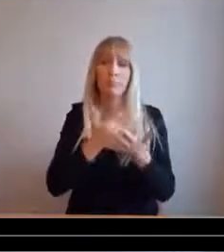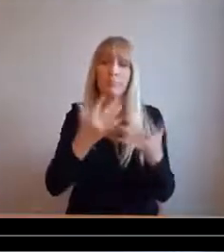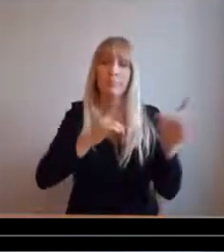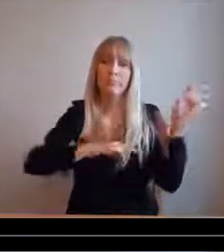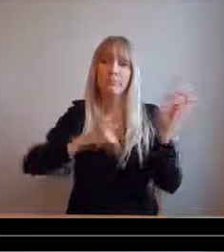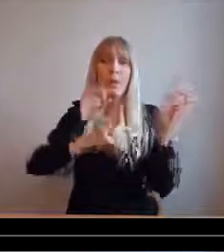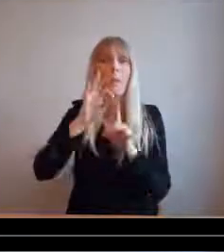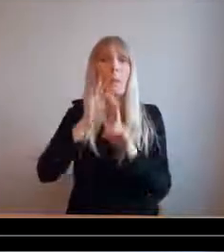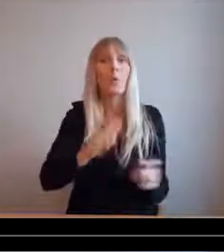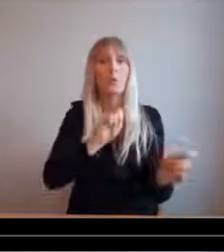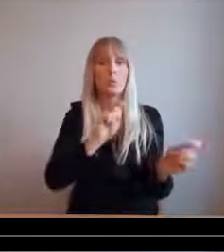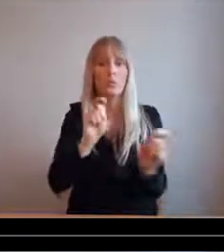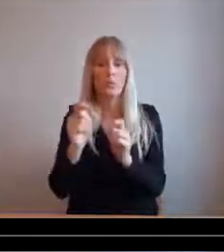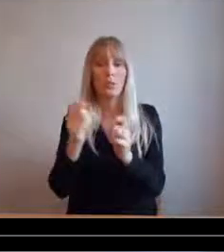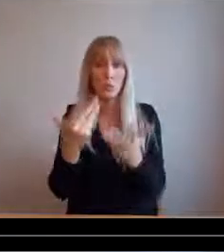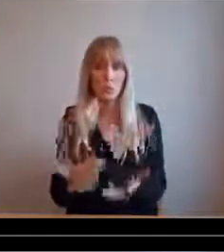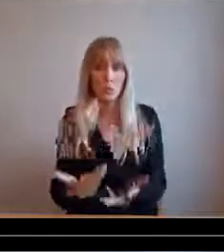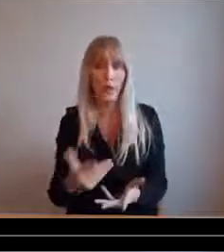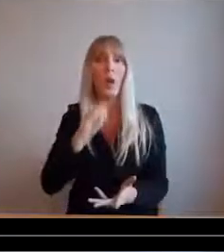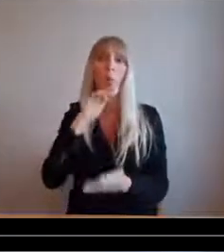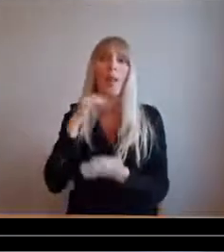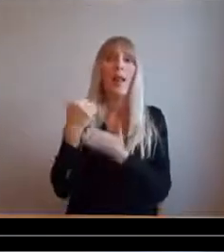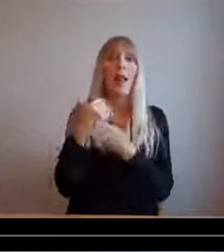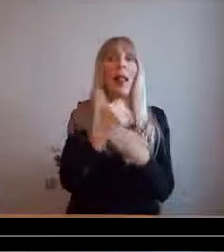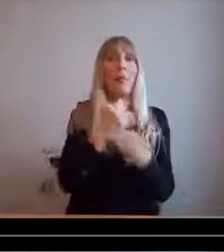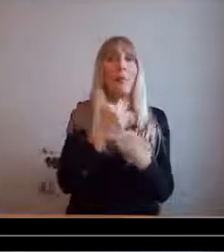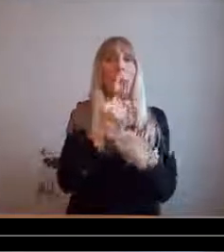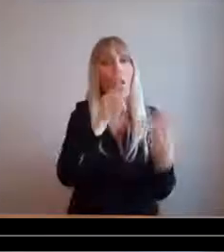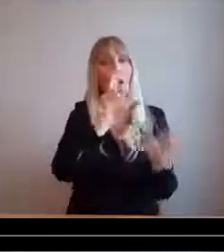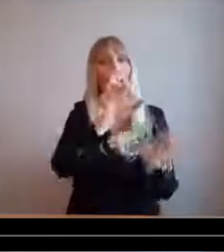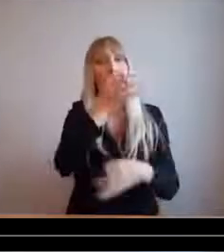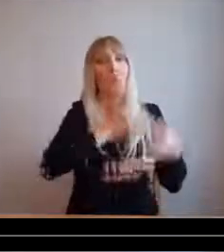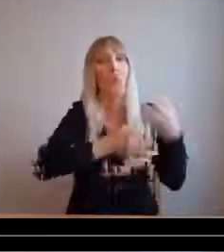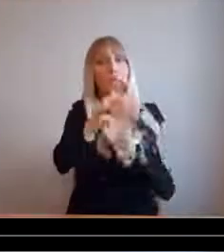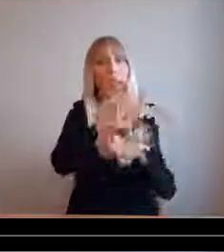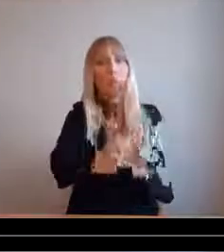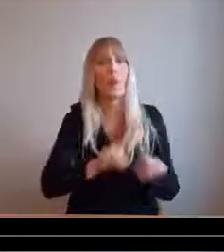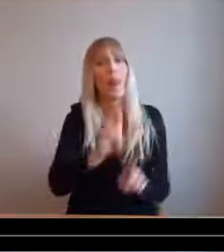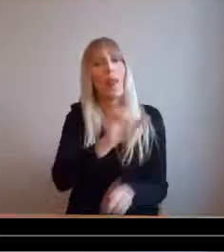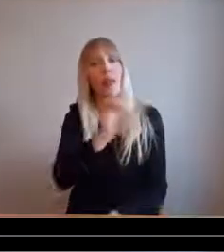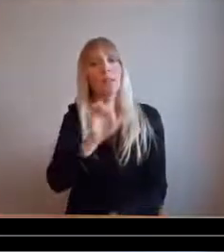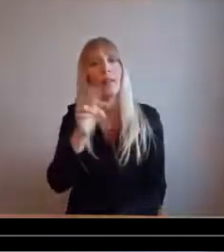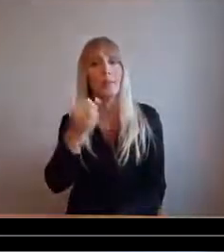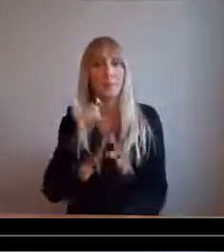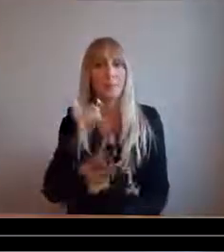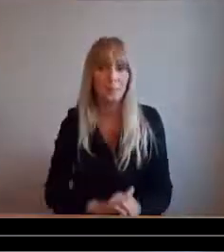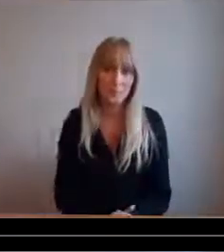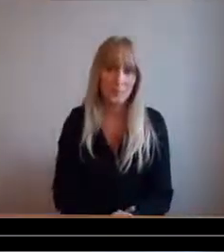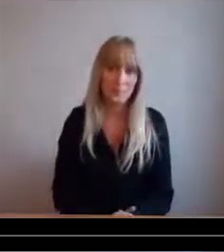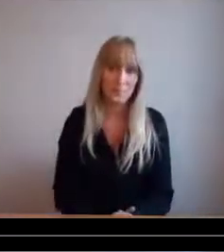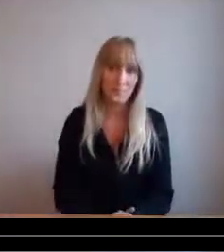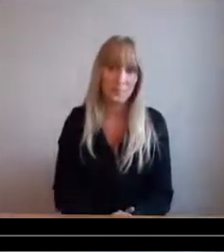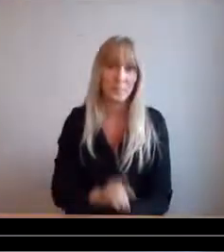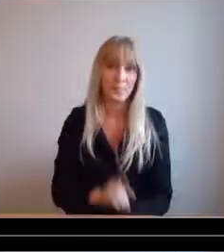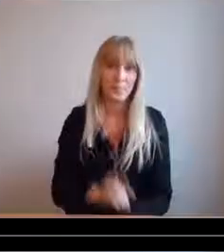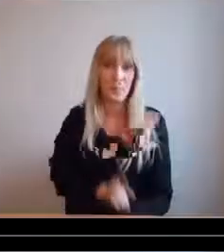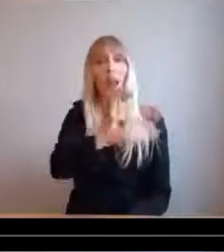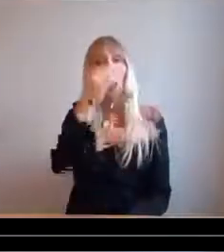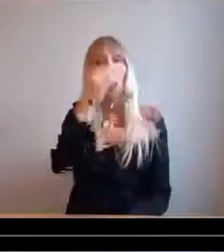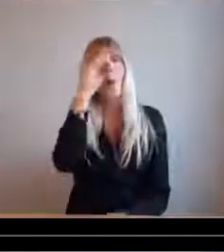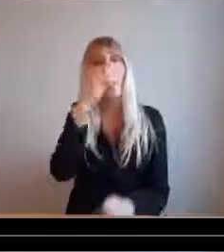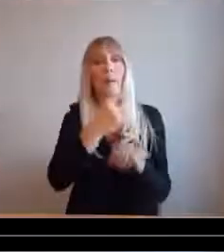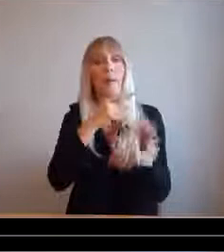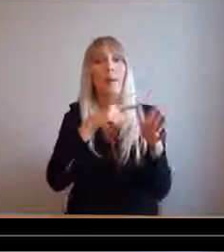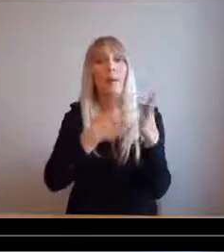refinements today, as well as helping to answer your questions a little later on. Hi, I'm Gary Hodge,